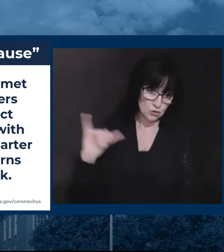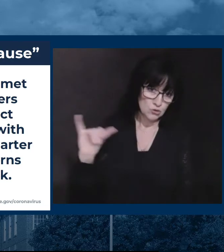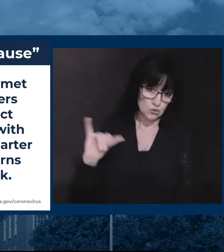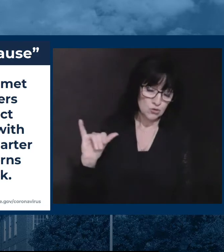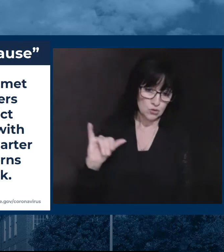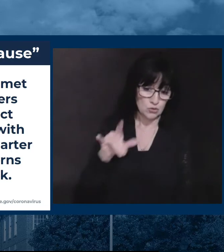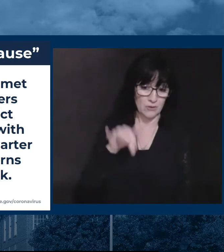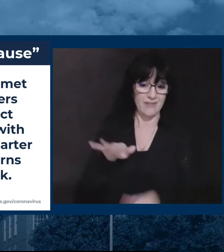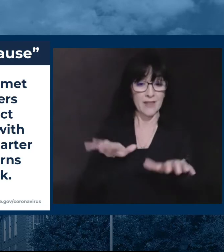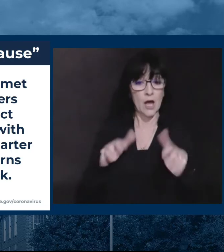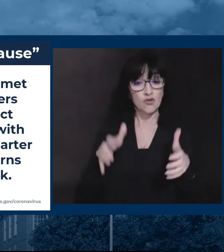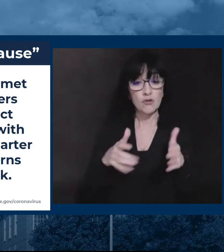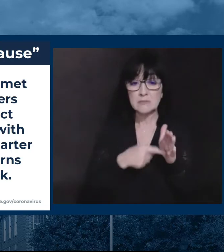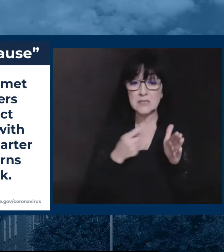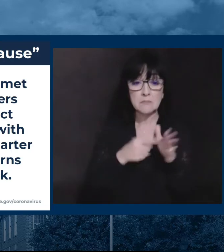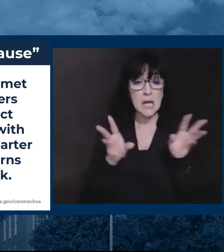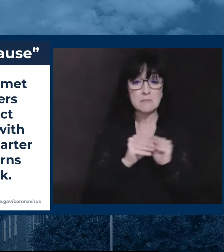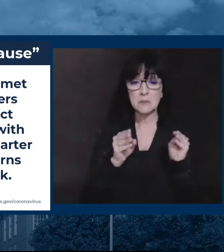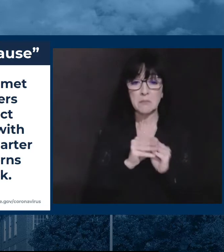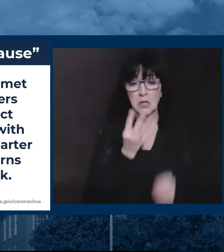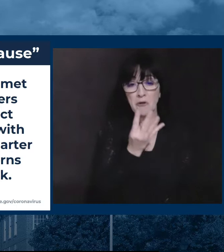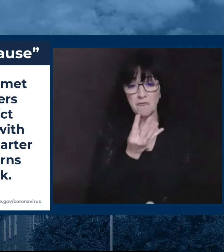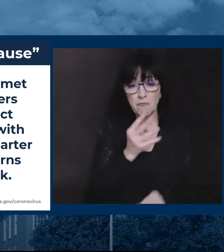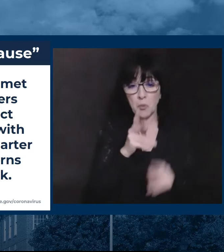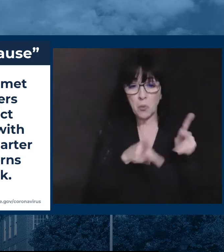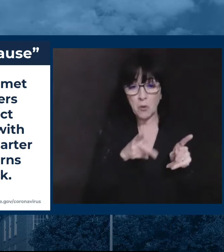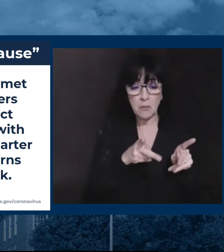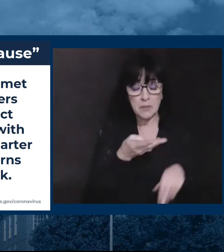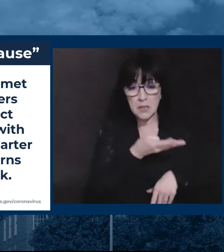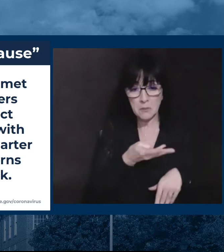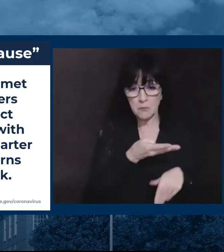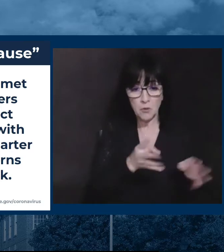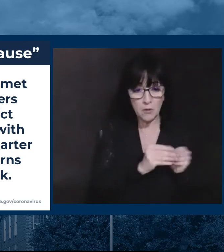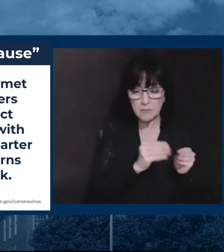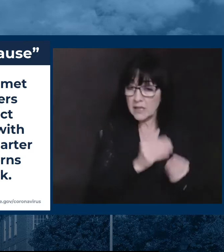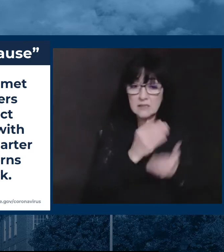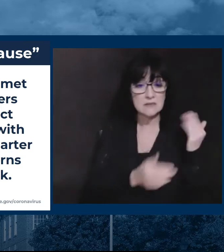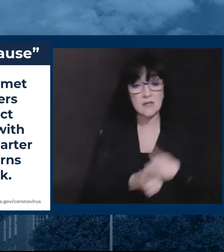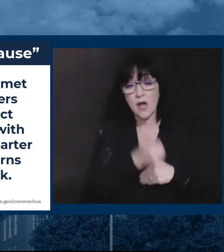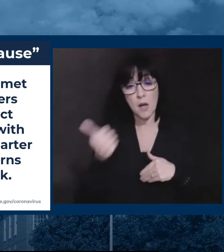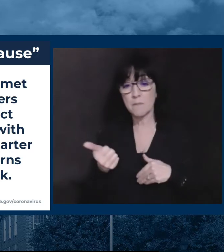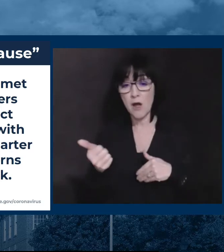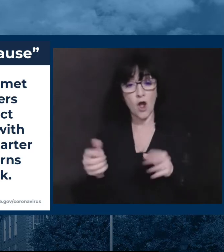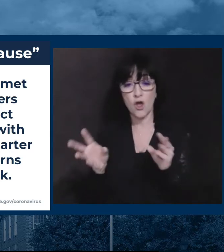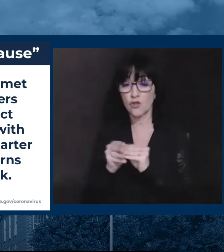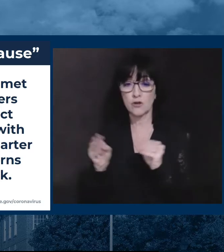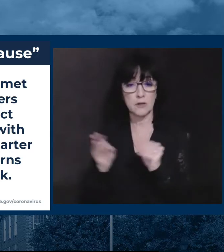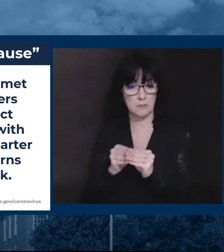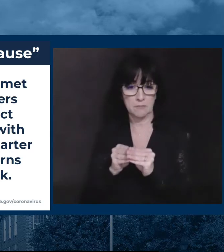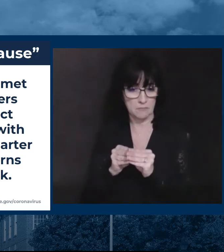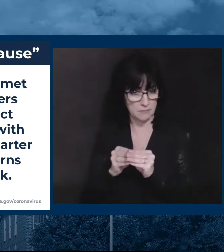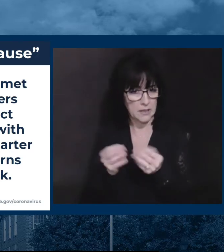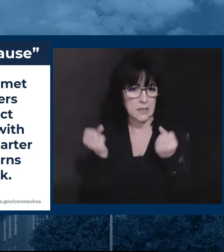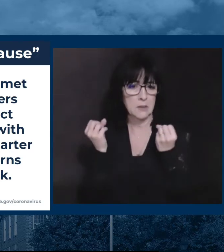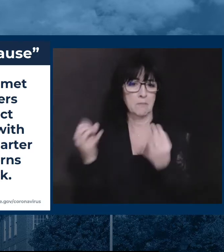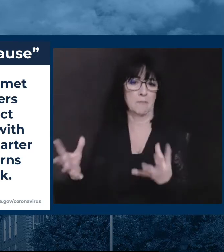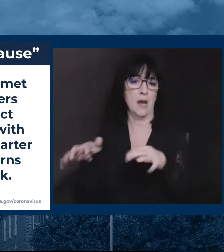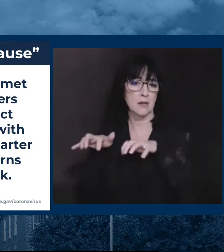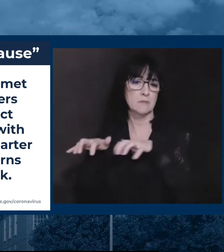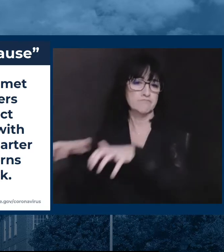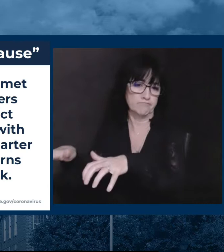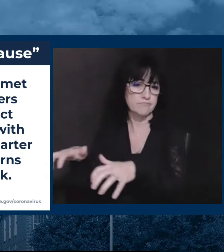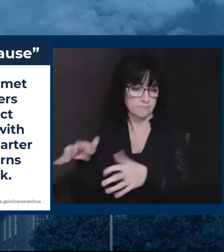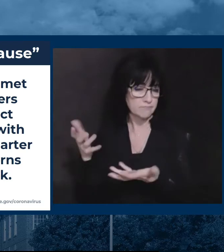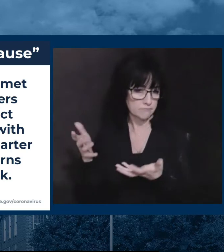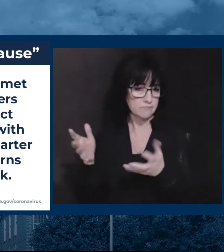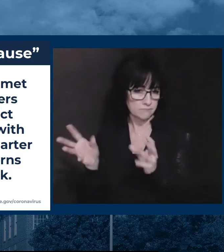size from 4 to 35. We heard a great deal of positivity and immense gratitude for those